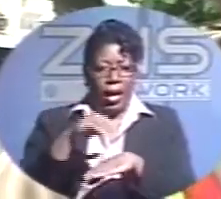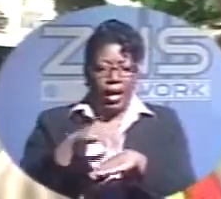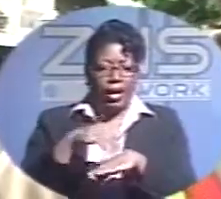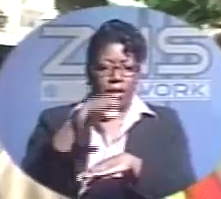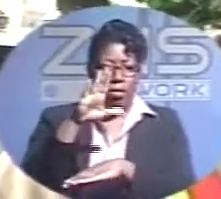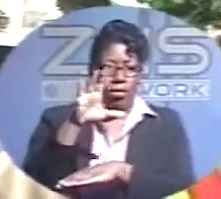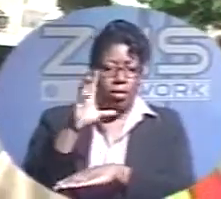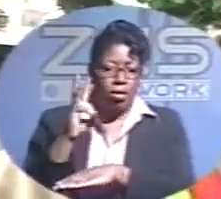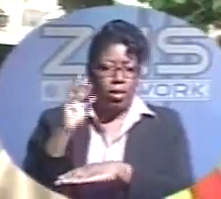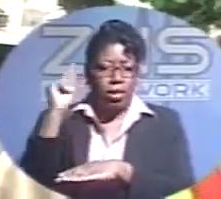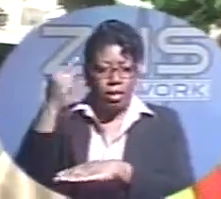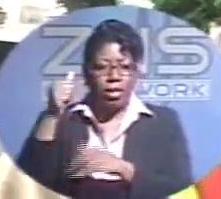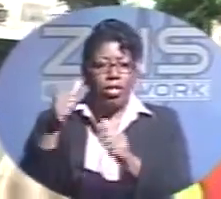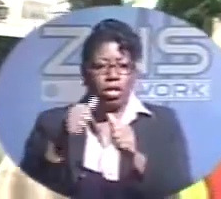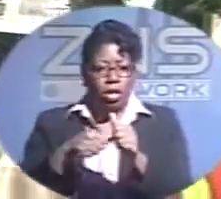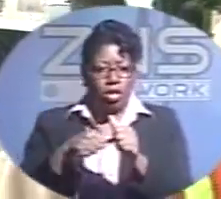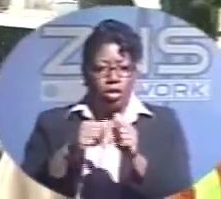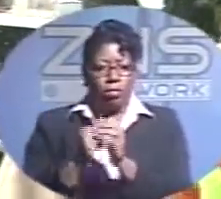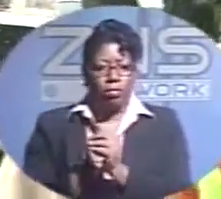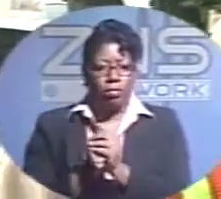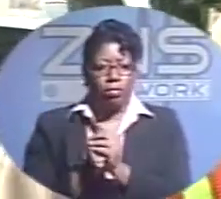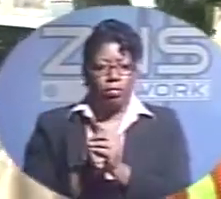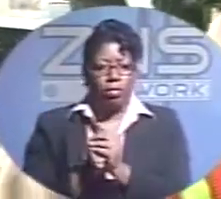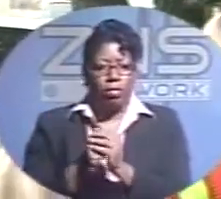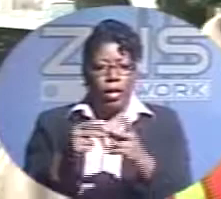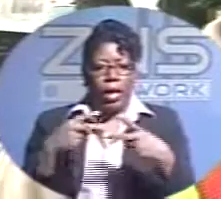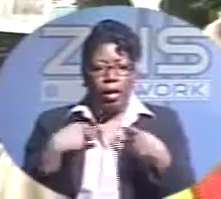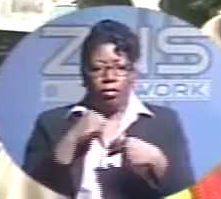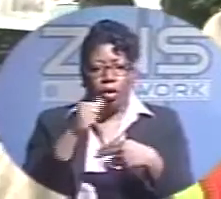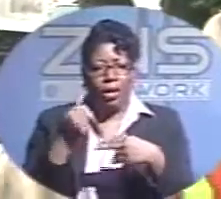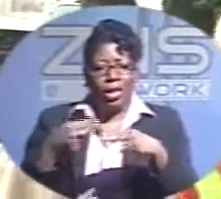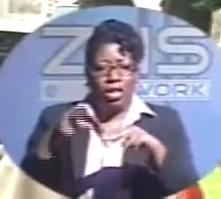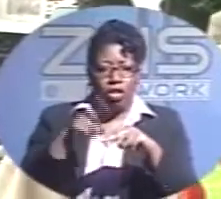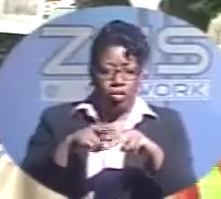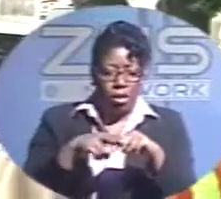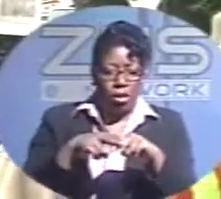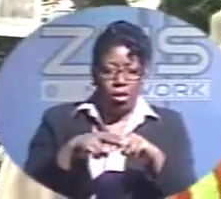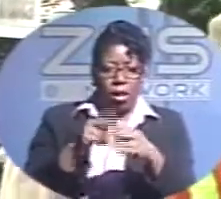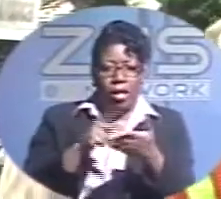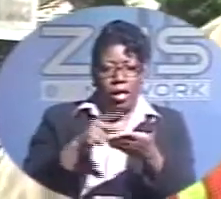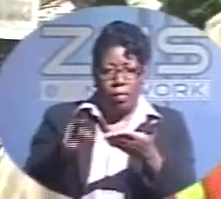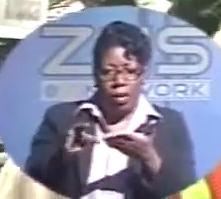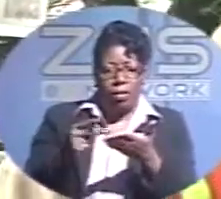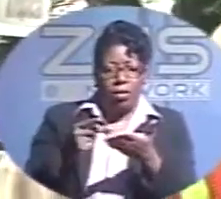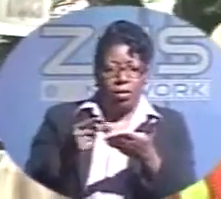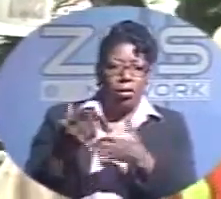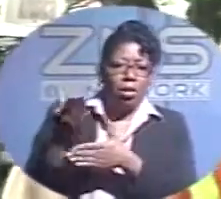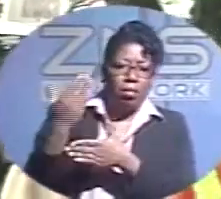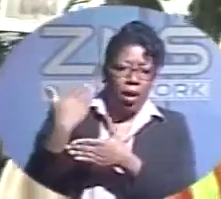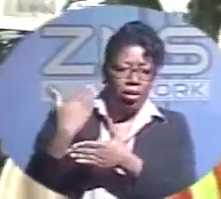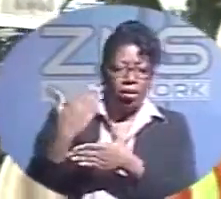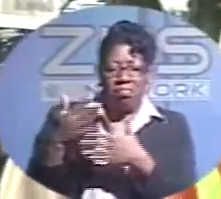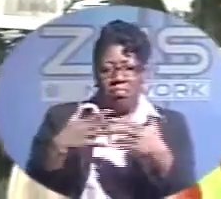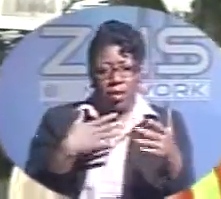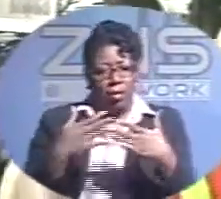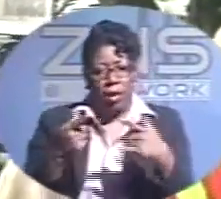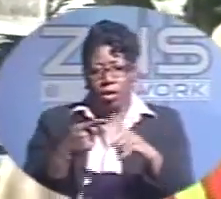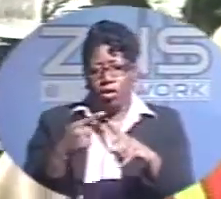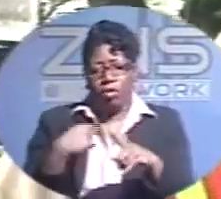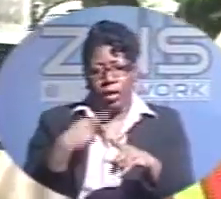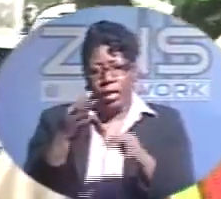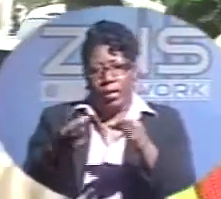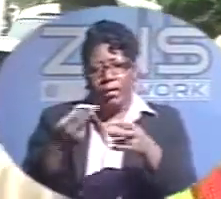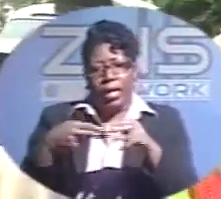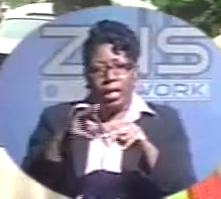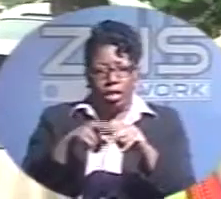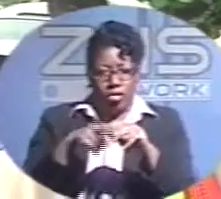what residents had to say. They haven't increased their fees since existing, so it doesn't matter to me whether or not they